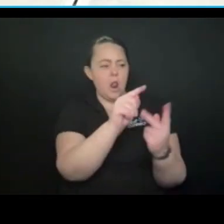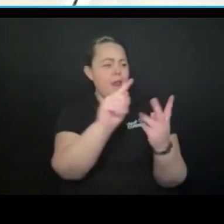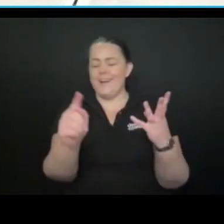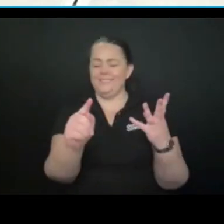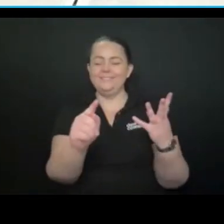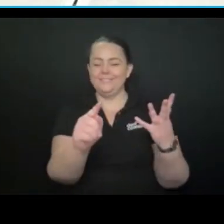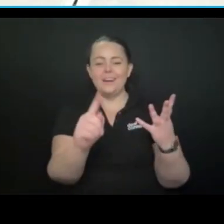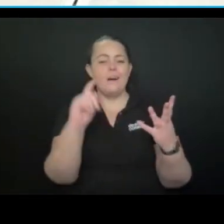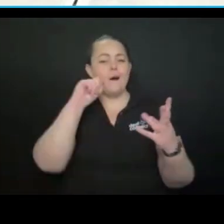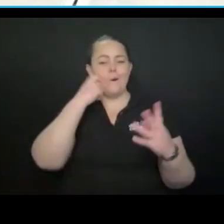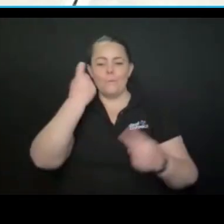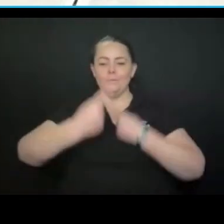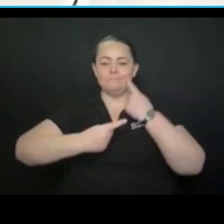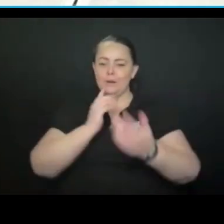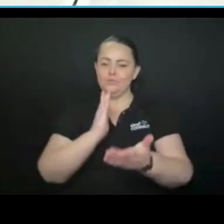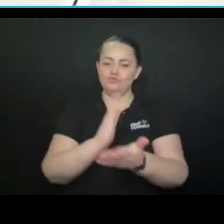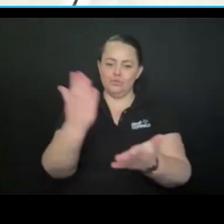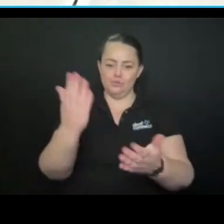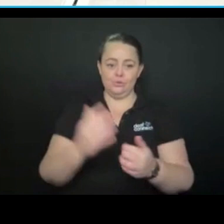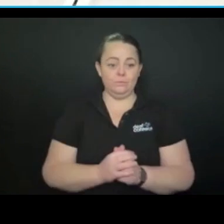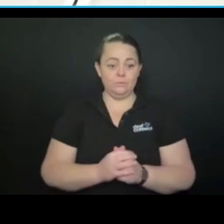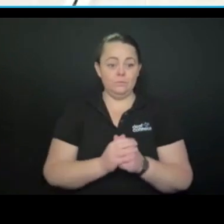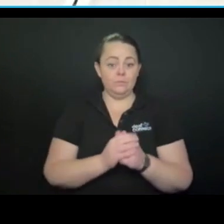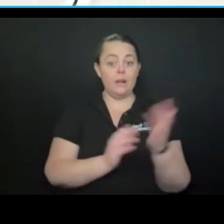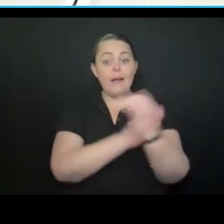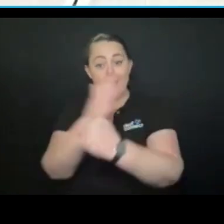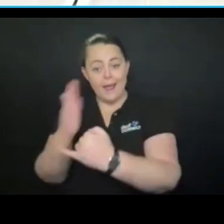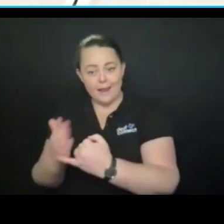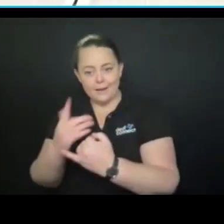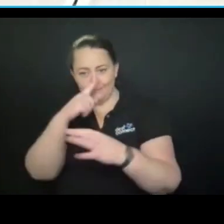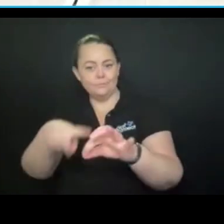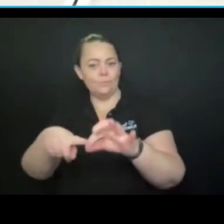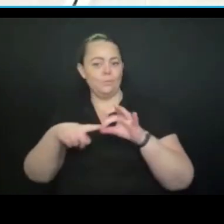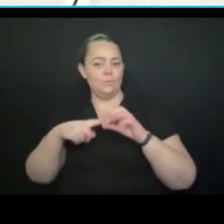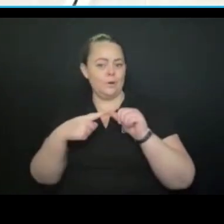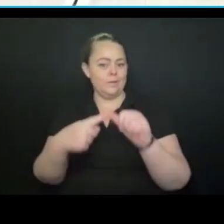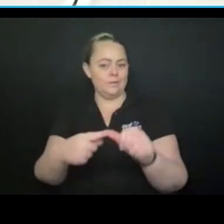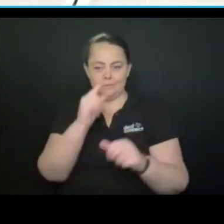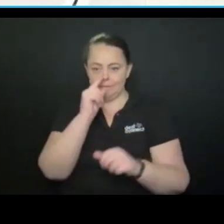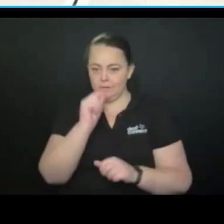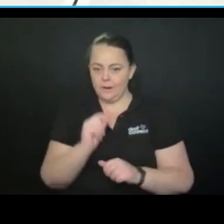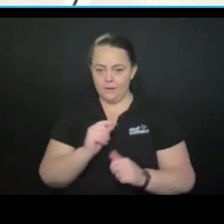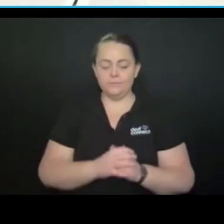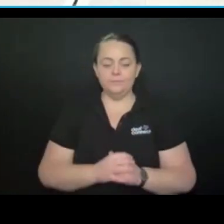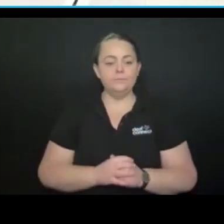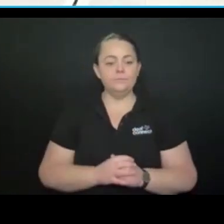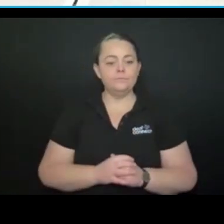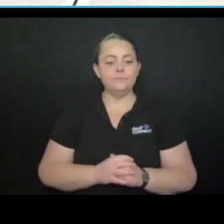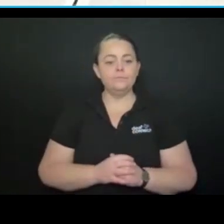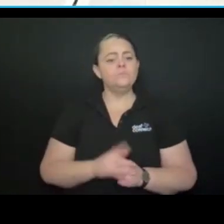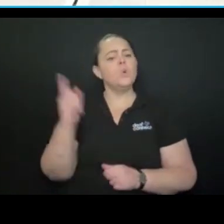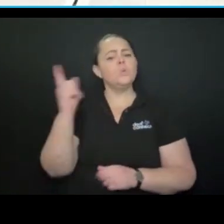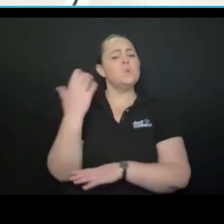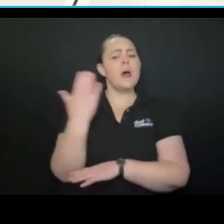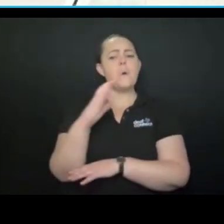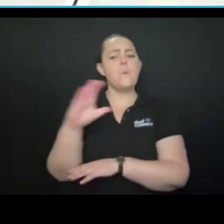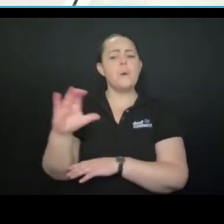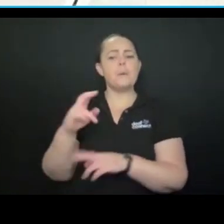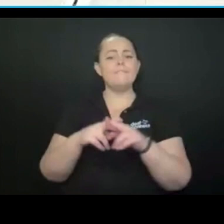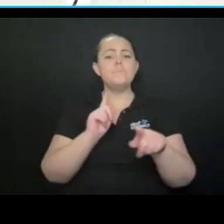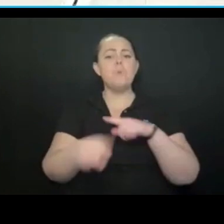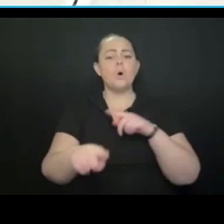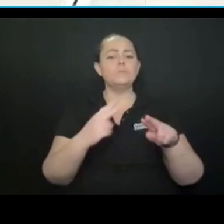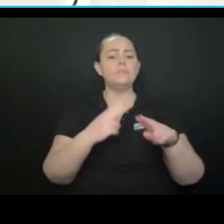in frequently asked questions after the presentation. Whilst this webinar itself is intended primarily for providers,